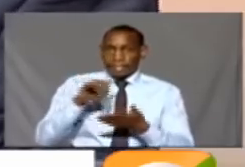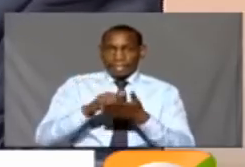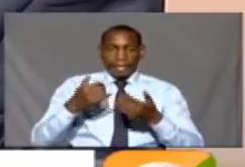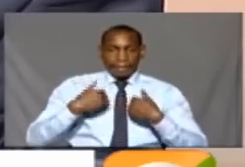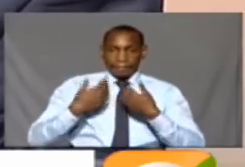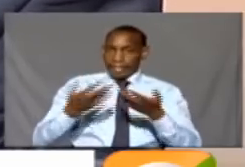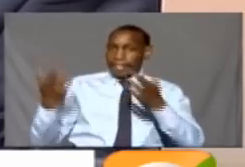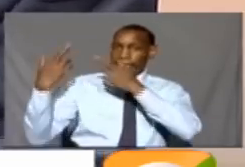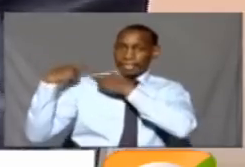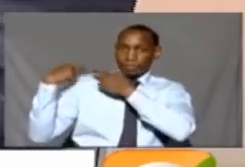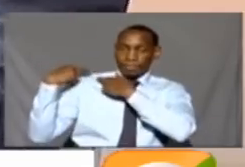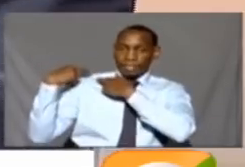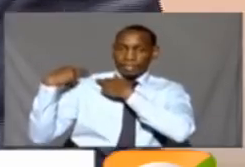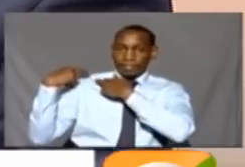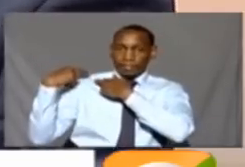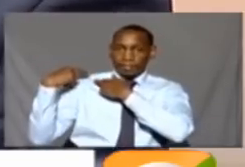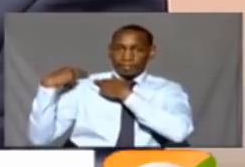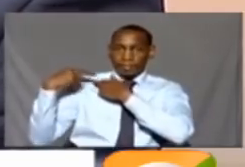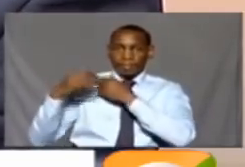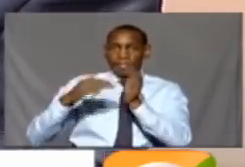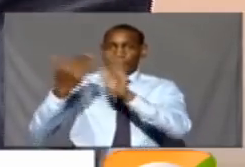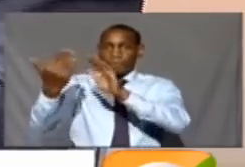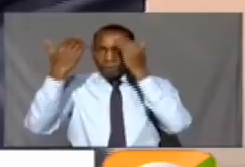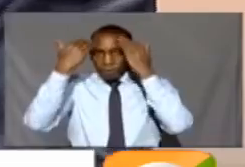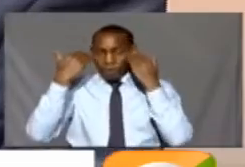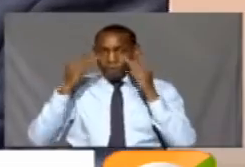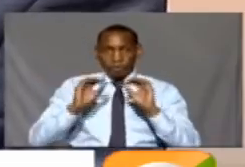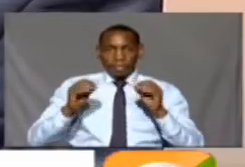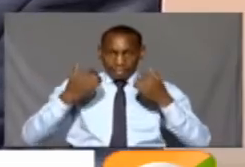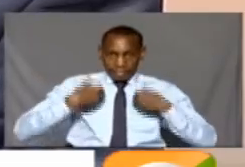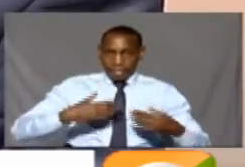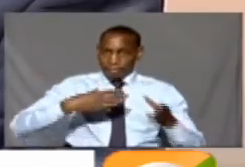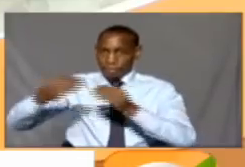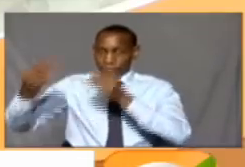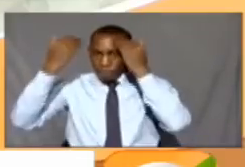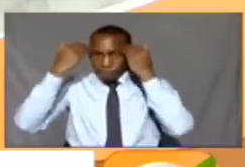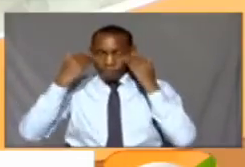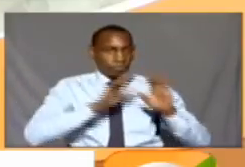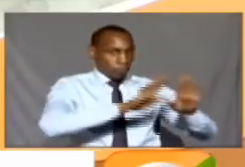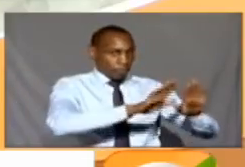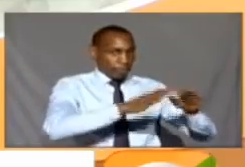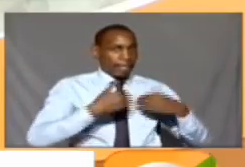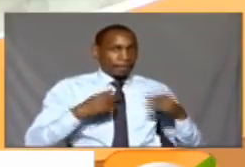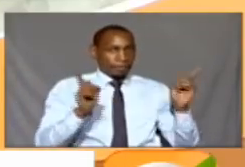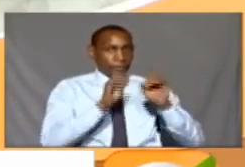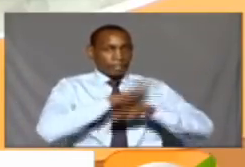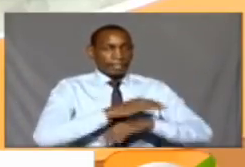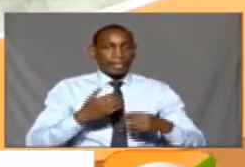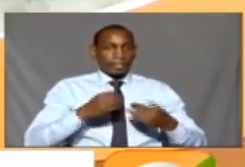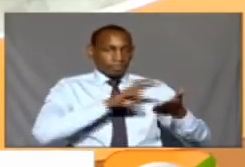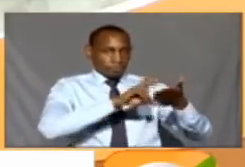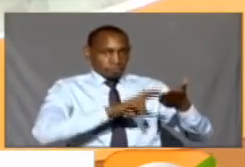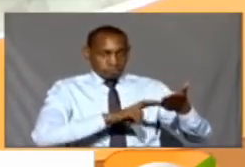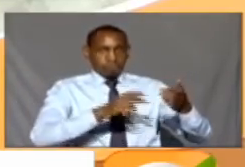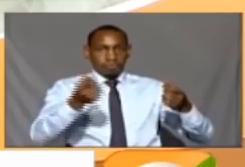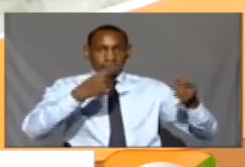culpability, I'll not be taken to court. Senator, I'll walk to court. I want to pause you there because we're due for a break. I have a few SMSs I want to read, give you a chance to give